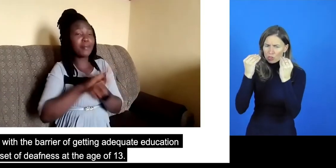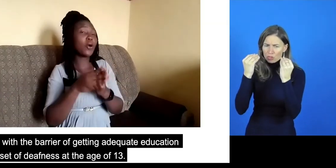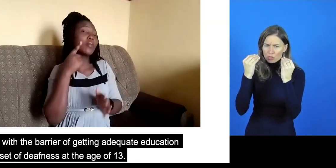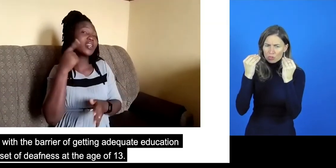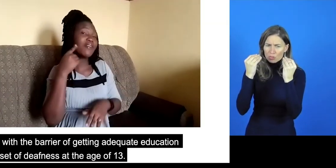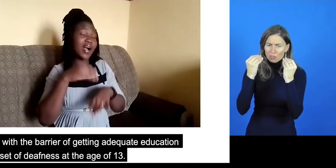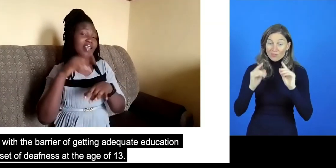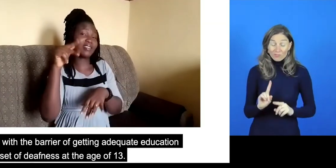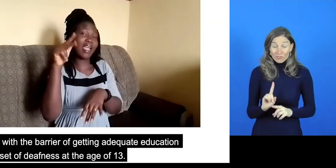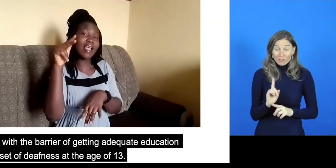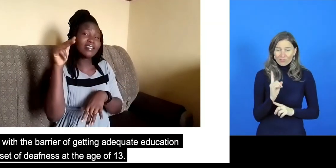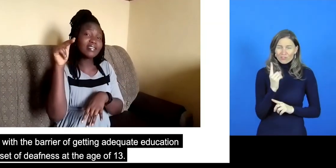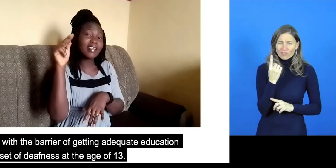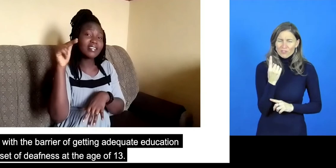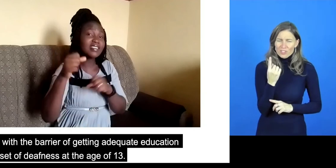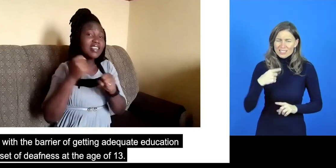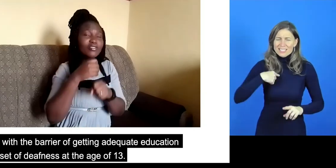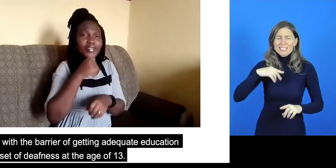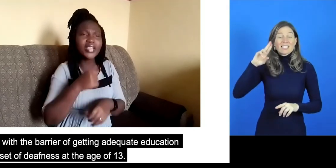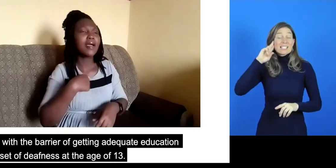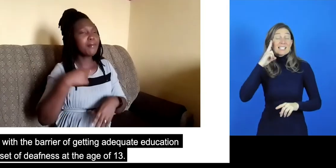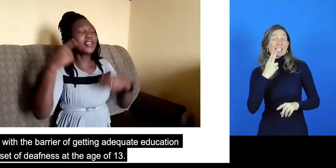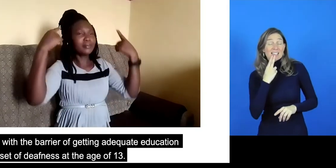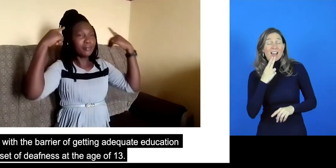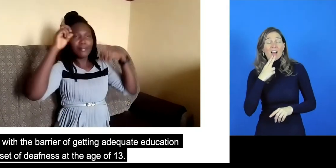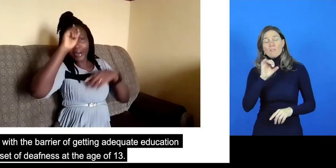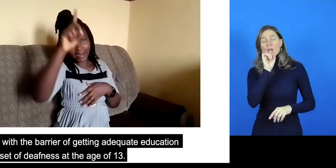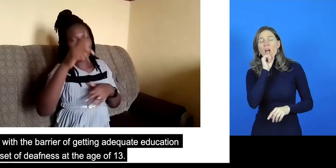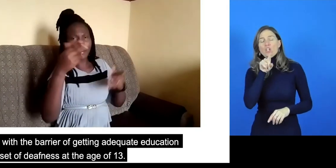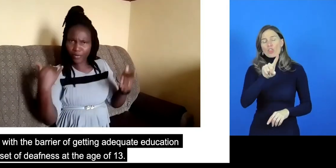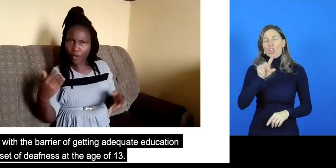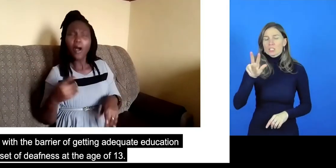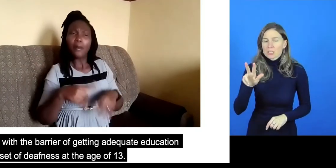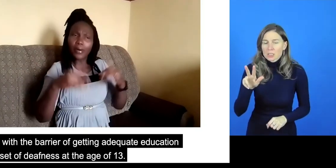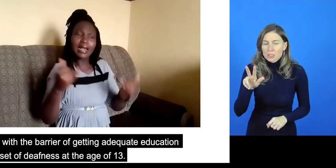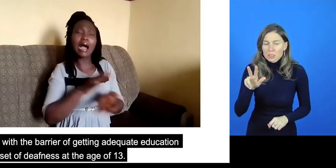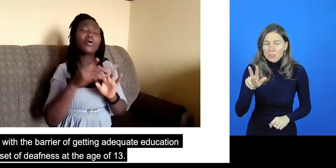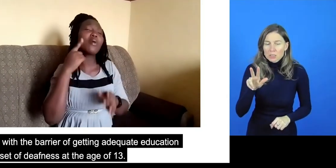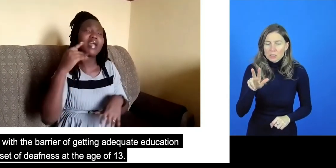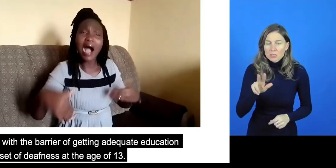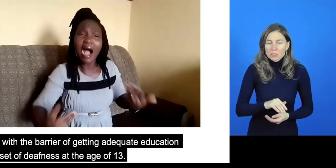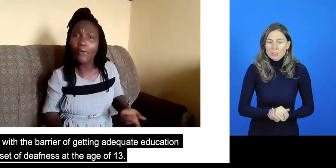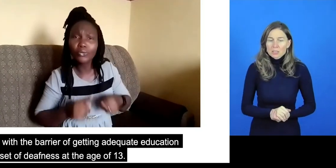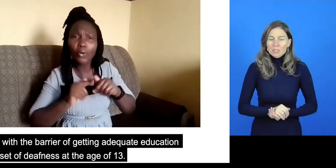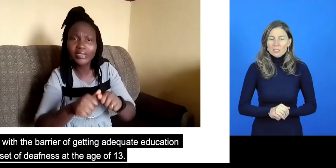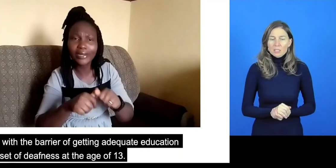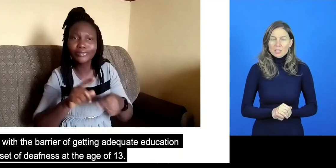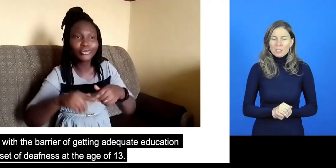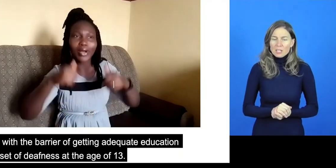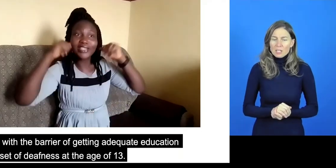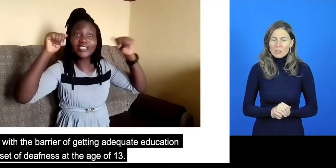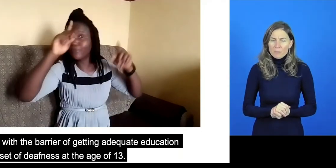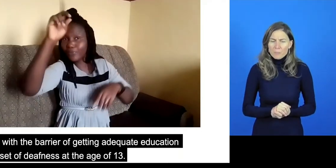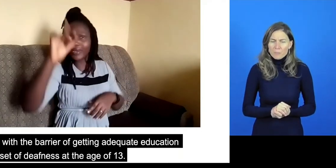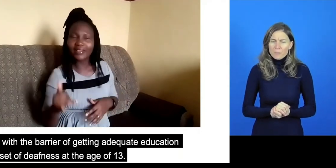me become deaf at 13 years of age, me brilliant before, but now become deaf, how continue